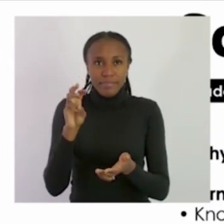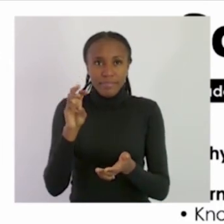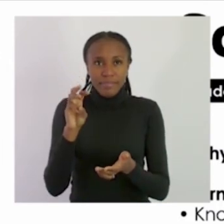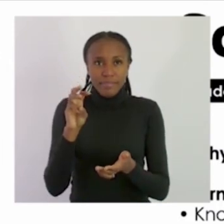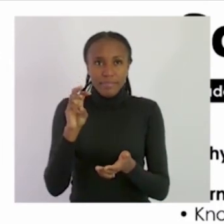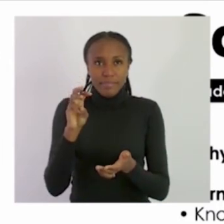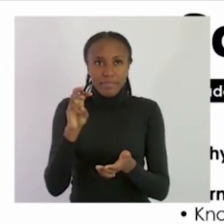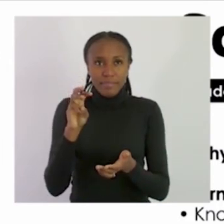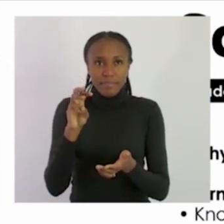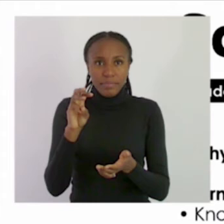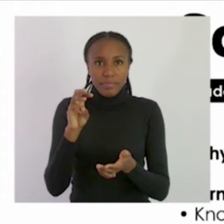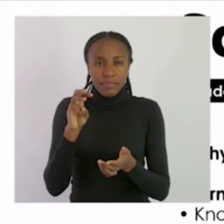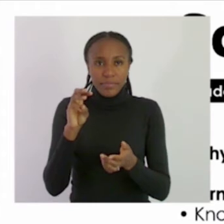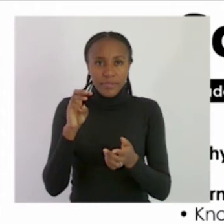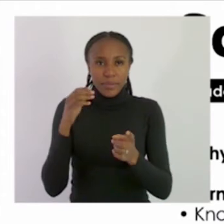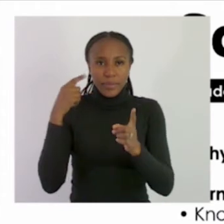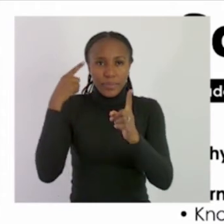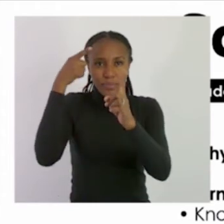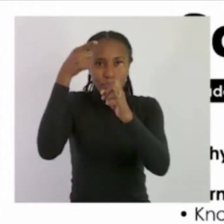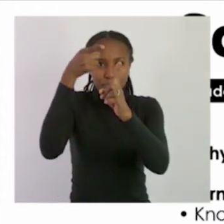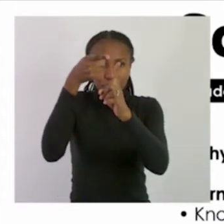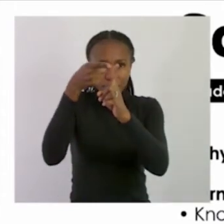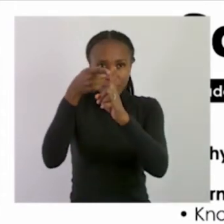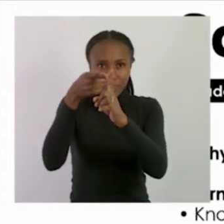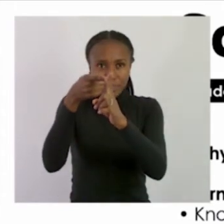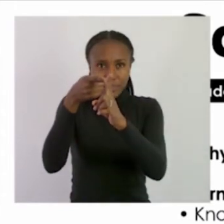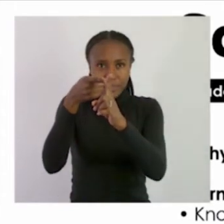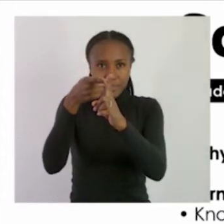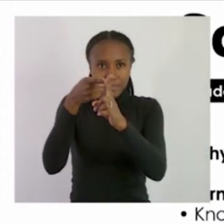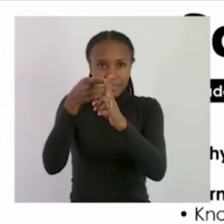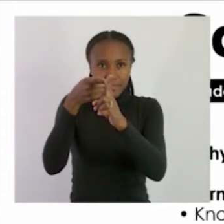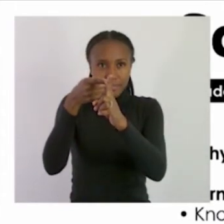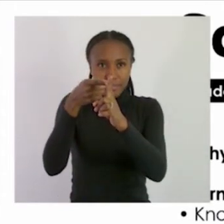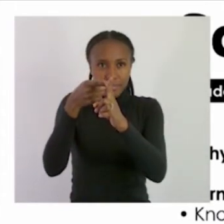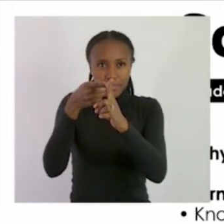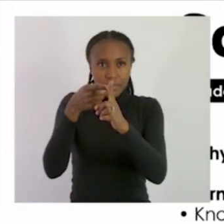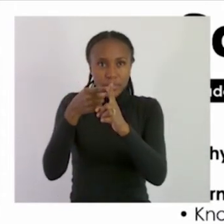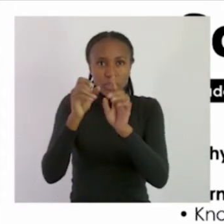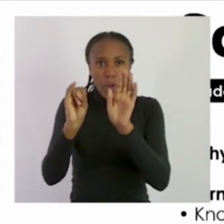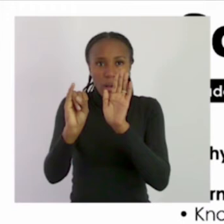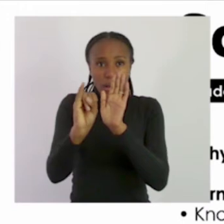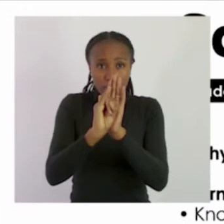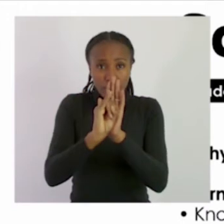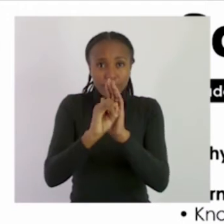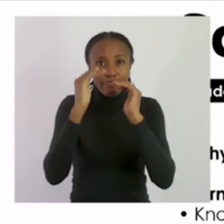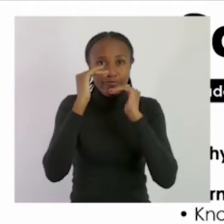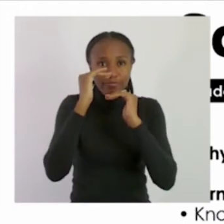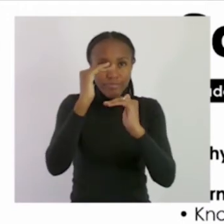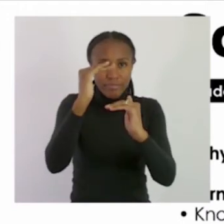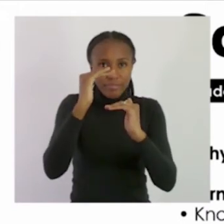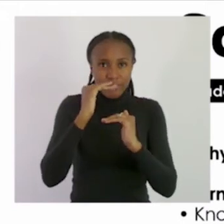Learning competencies. This is what you have to know at the end of this lesson. We should be able to identify the stages